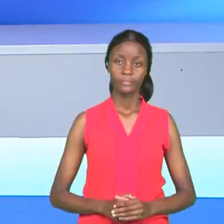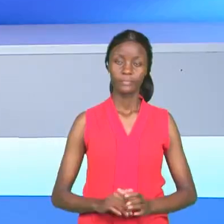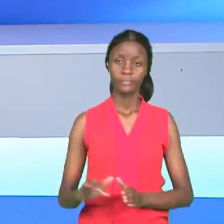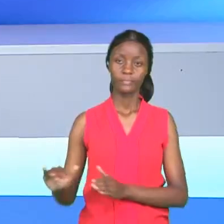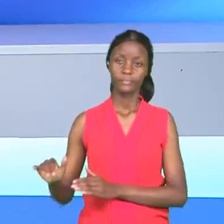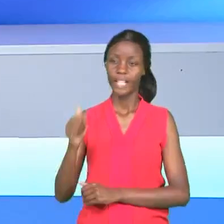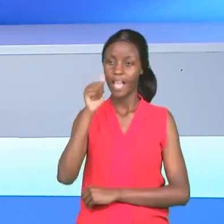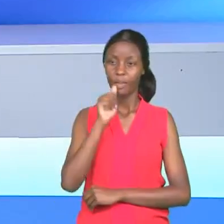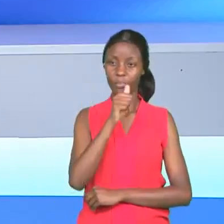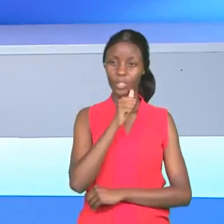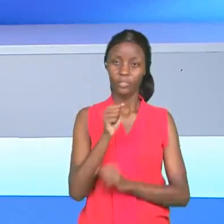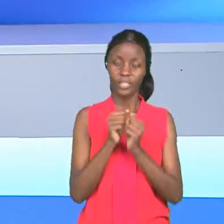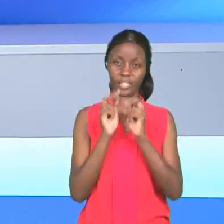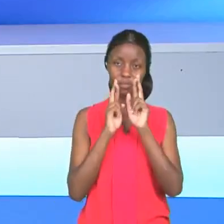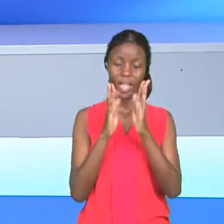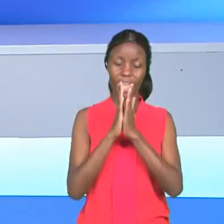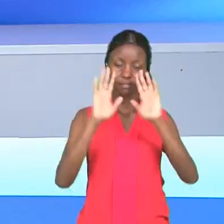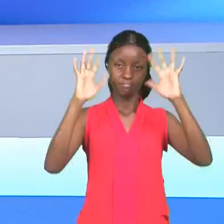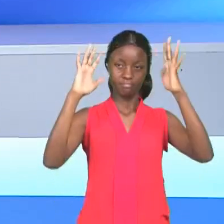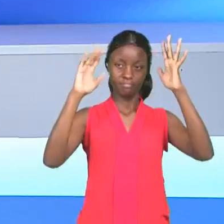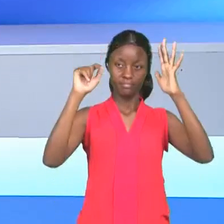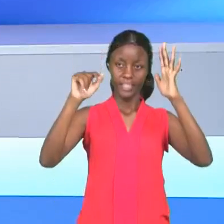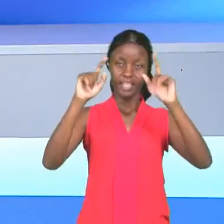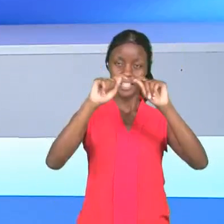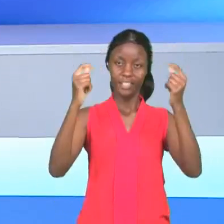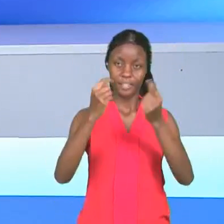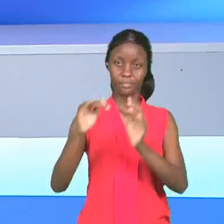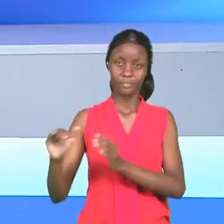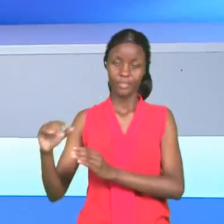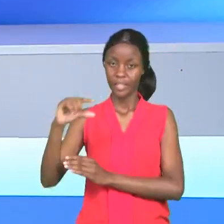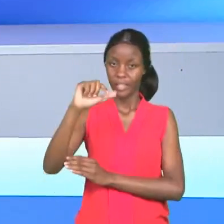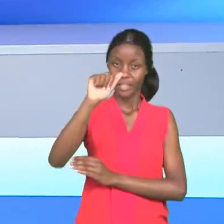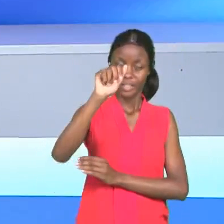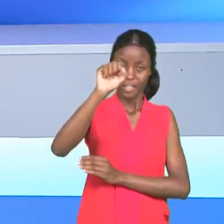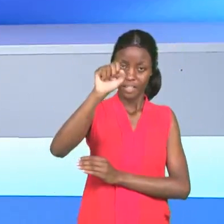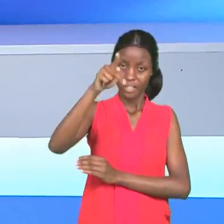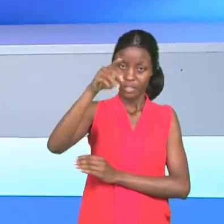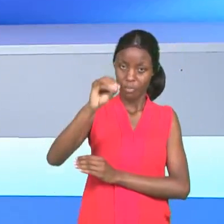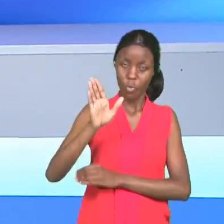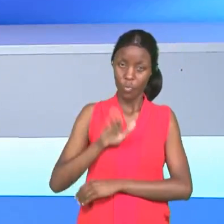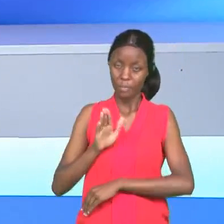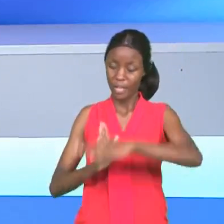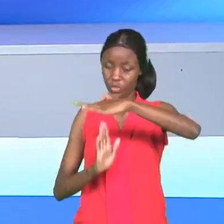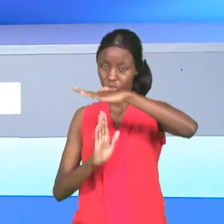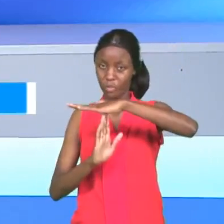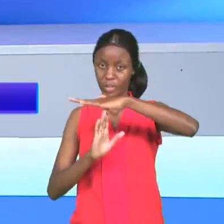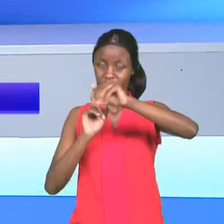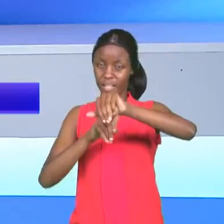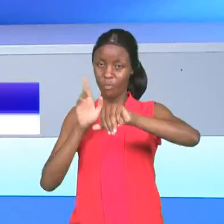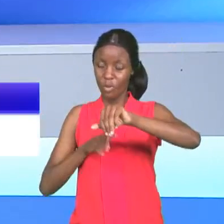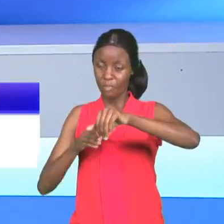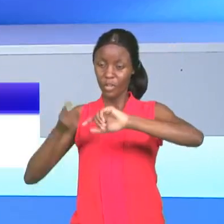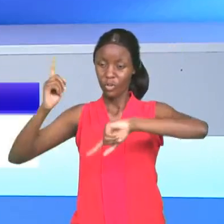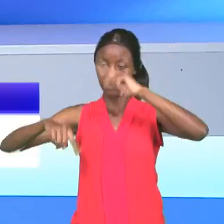Abula Ahmed with that report and the congratulations to the team. Gaspar Women remained at the top of the Kenya Women Premier League standings